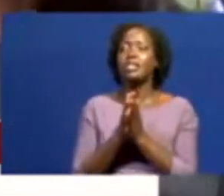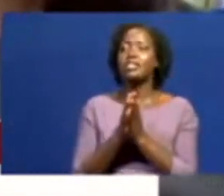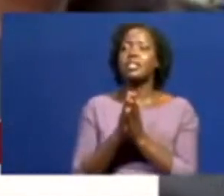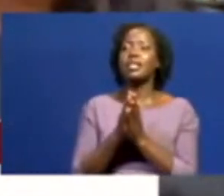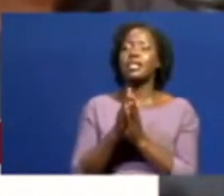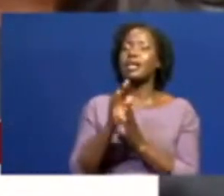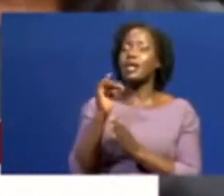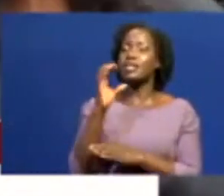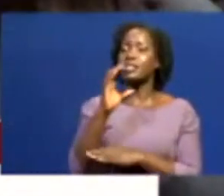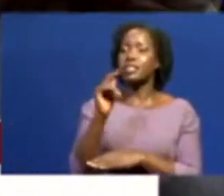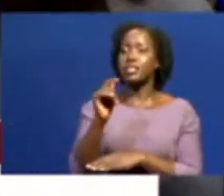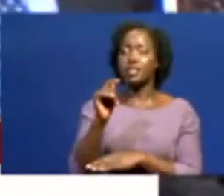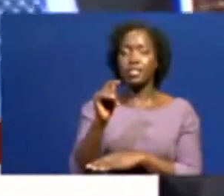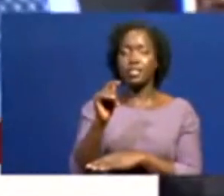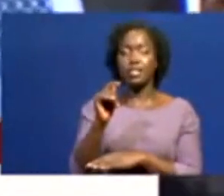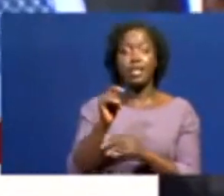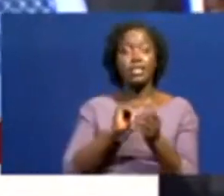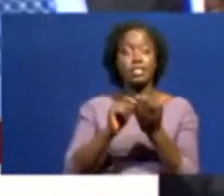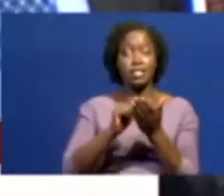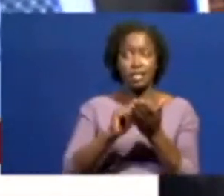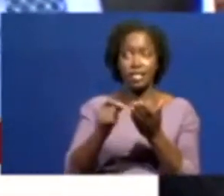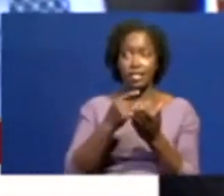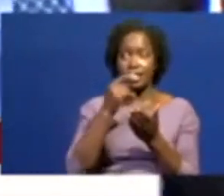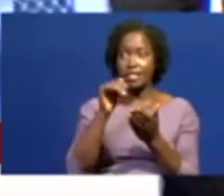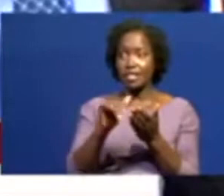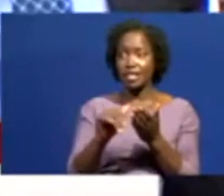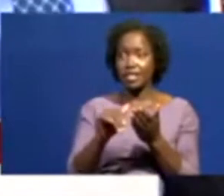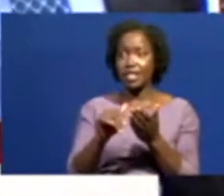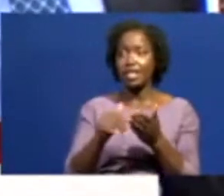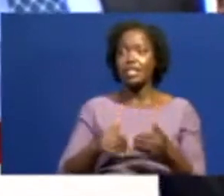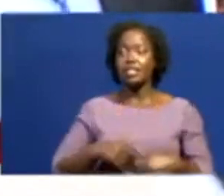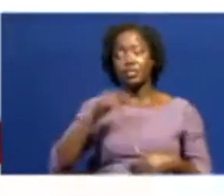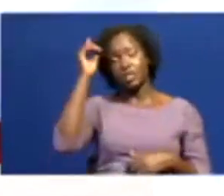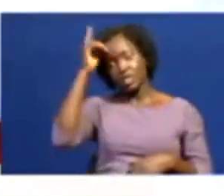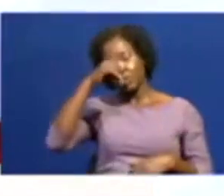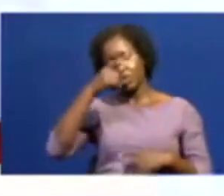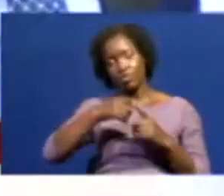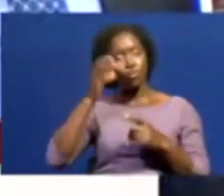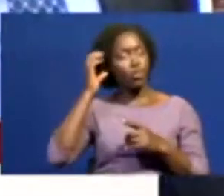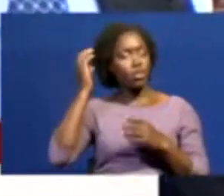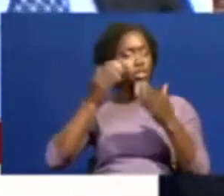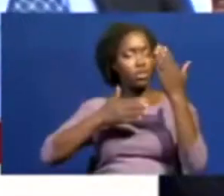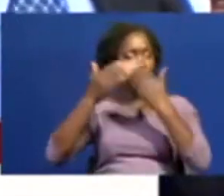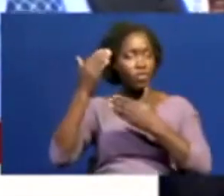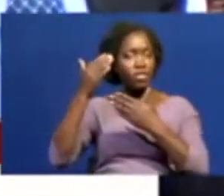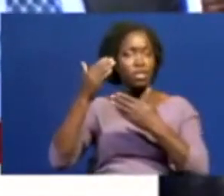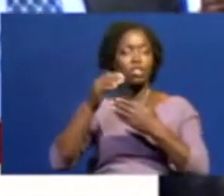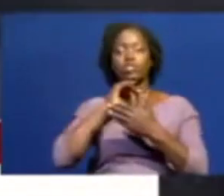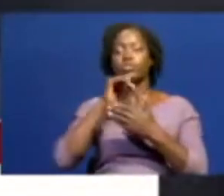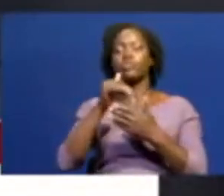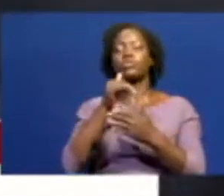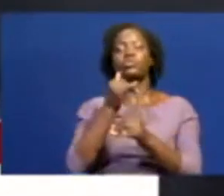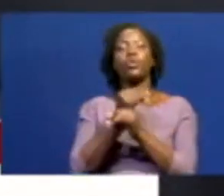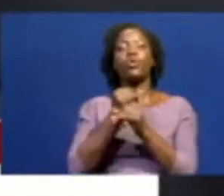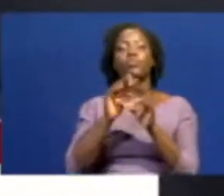and Digital Economy Cabinet Secretary Eliud Owalo says youth graduating from colleges and universities should not be job